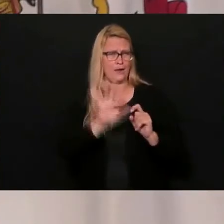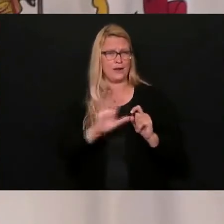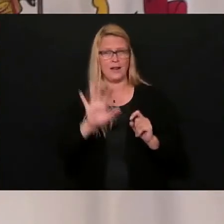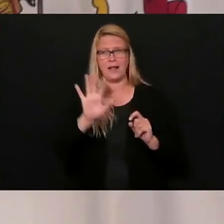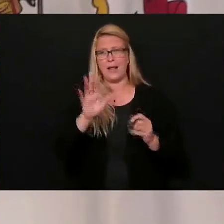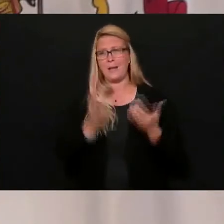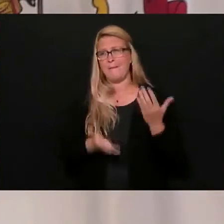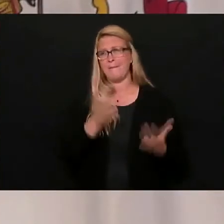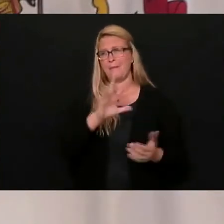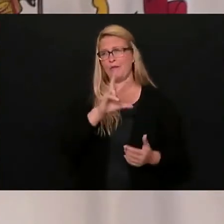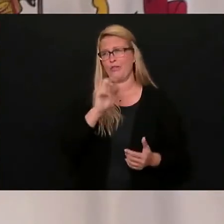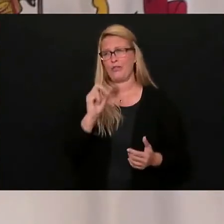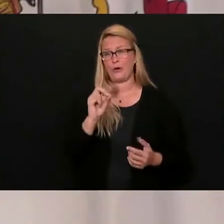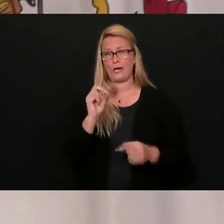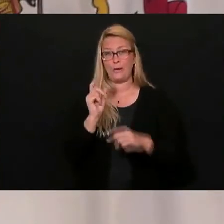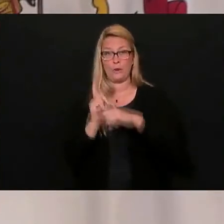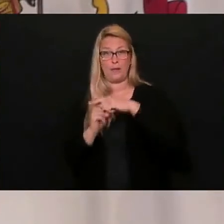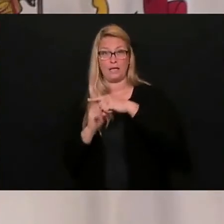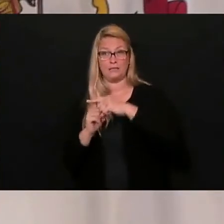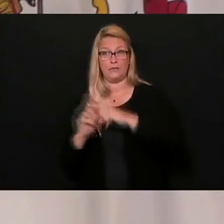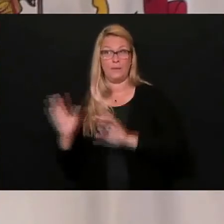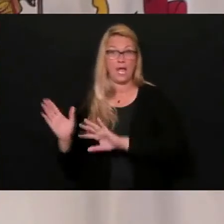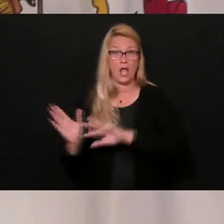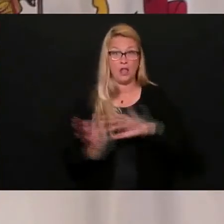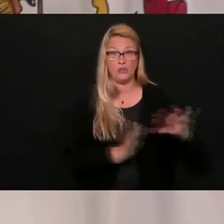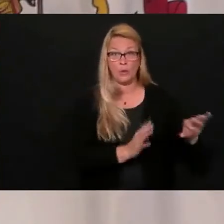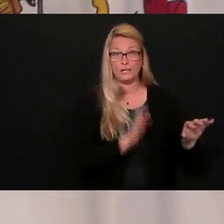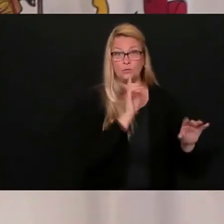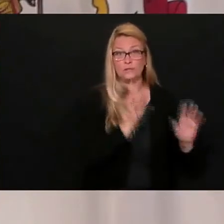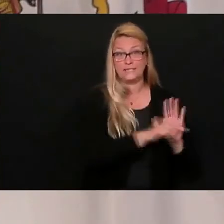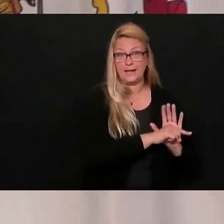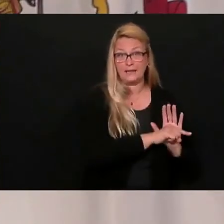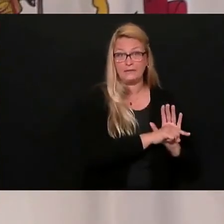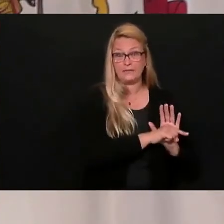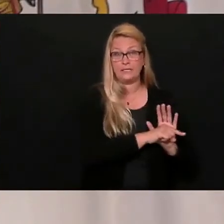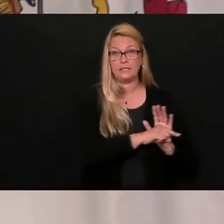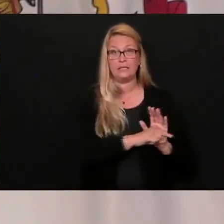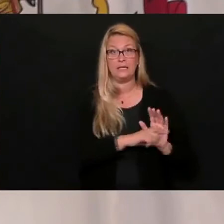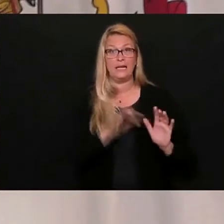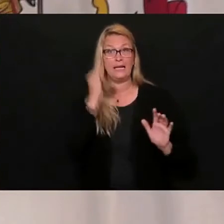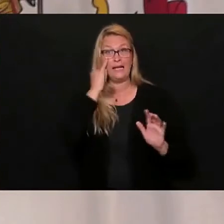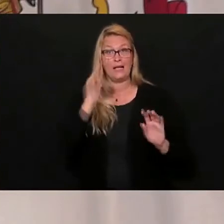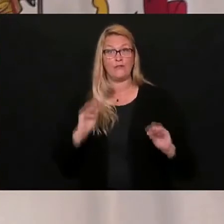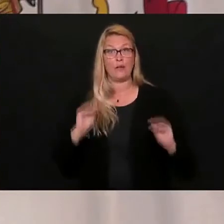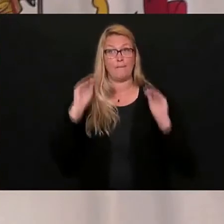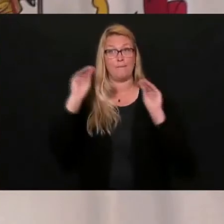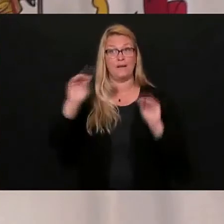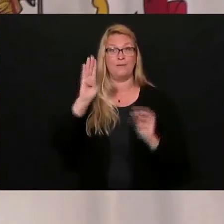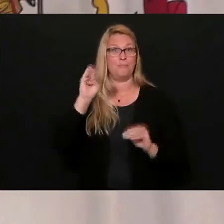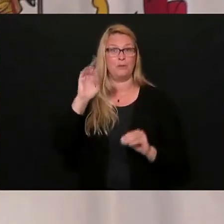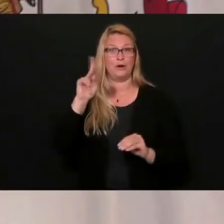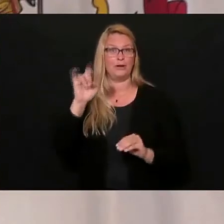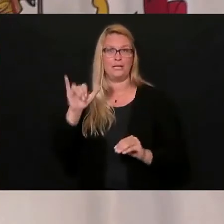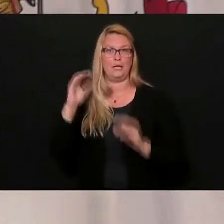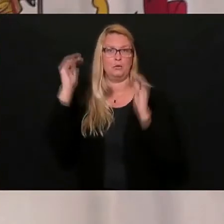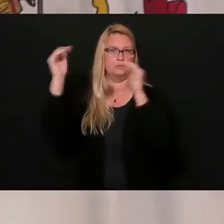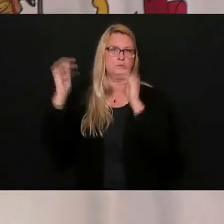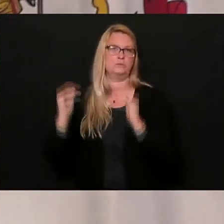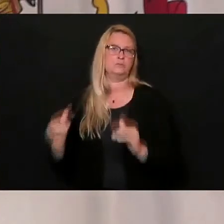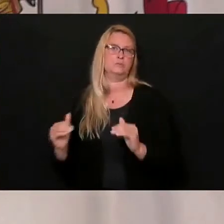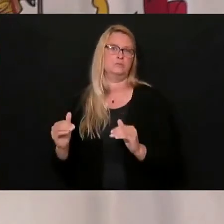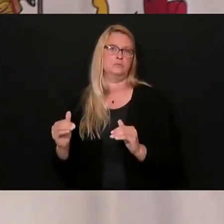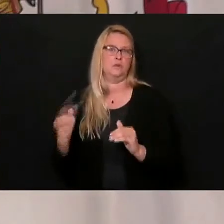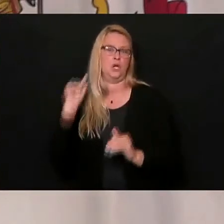of those tests were positive and all the rest were negative. And if we put that in, Berkeley County would have immediately